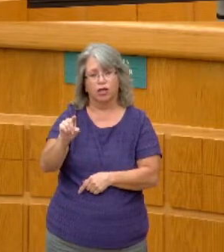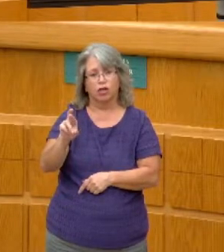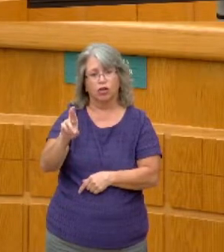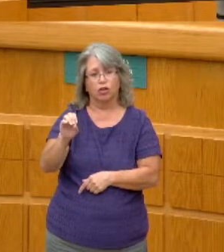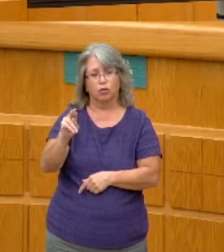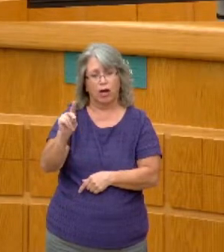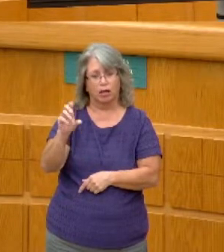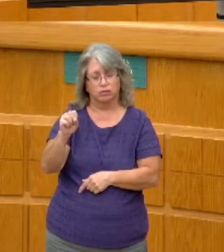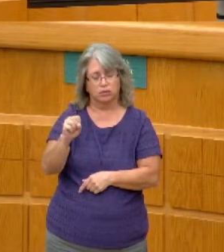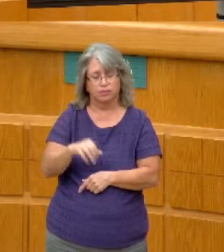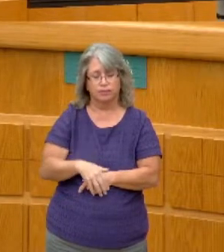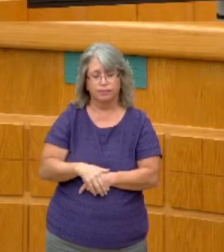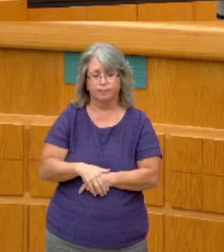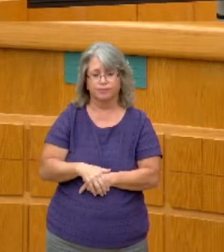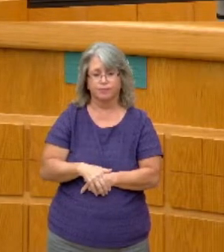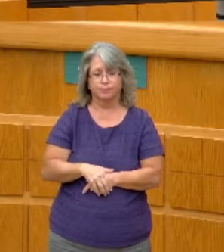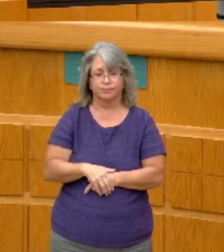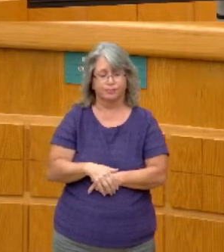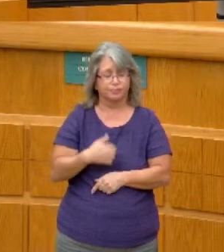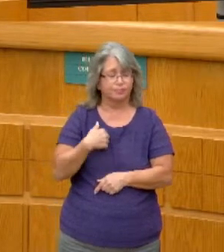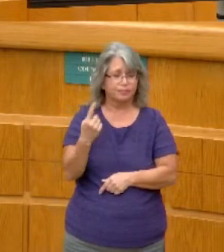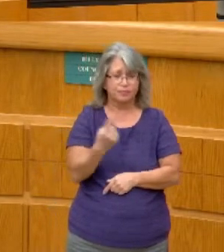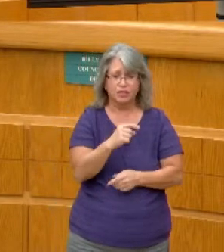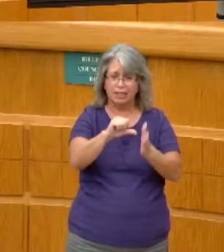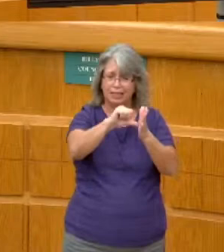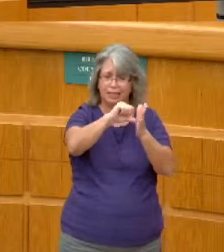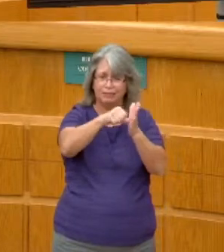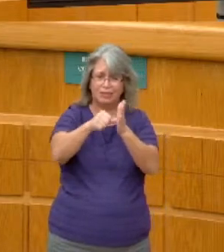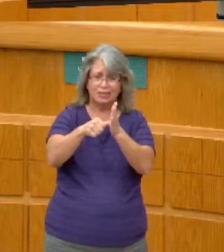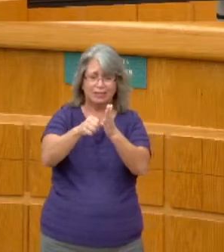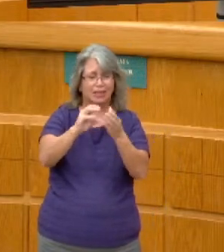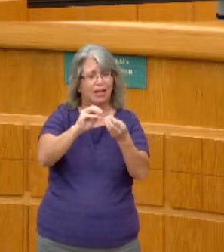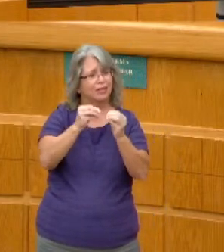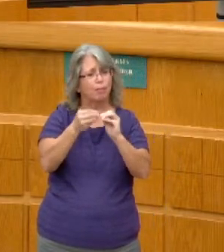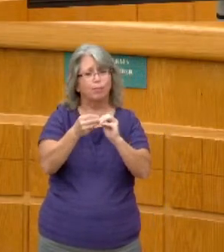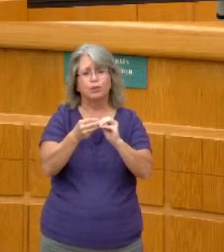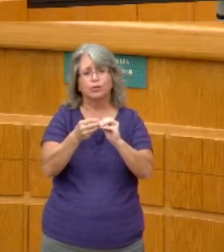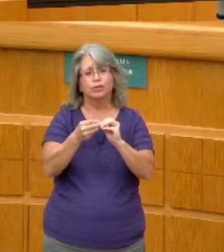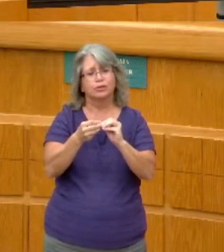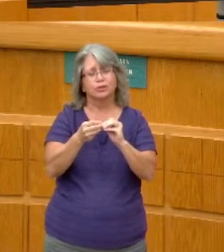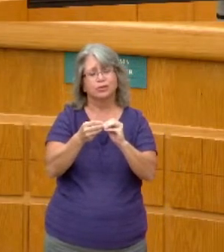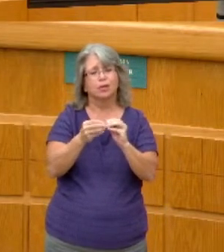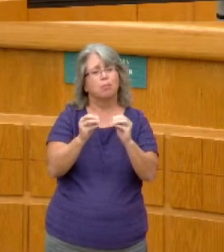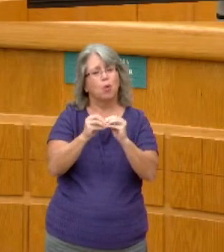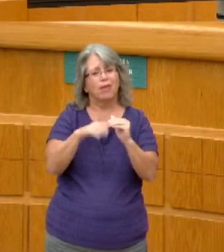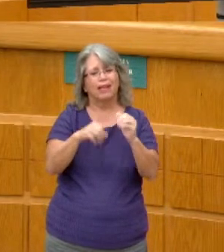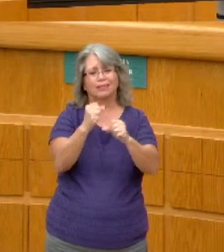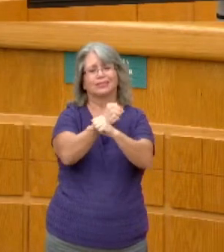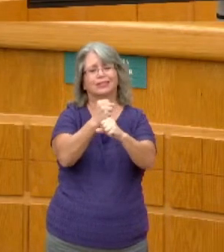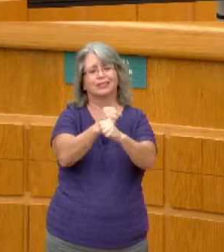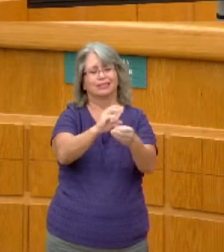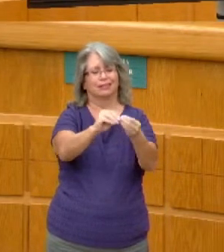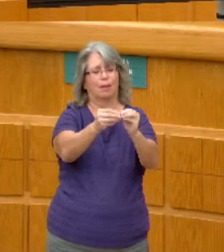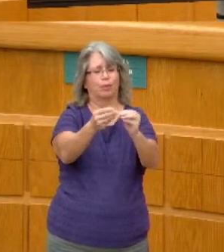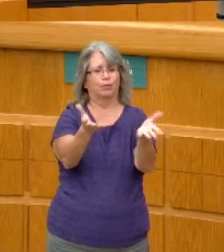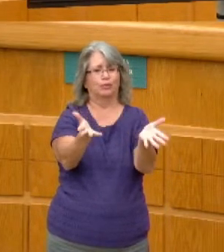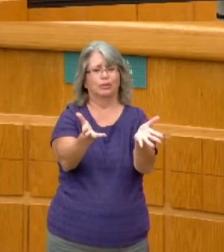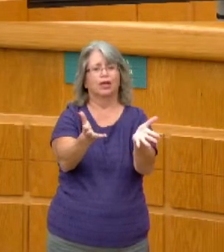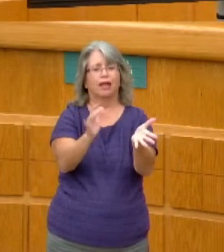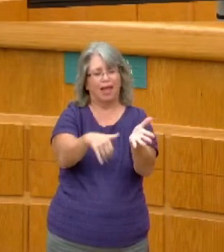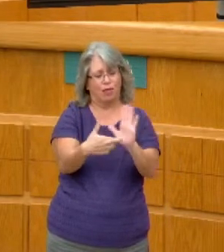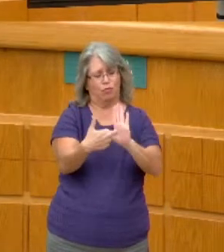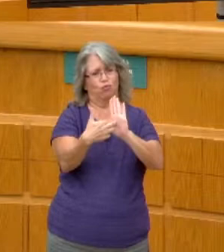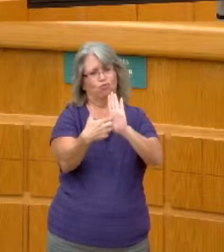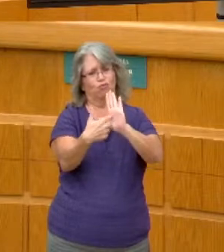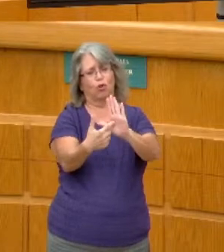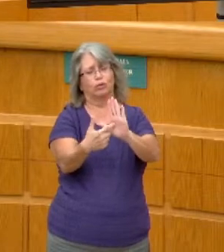these numbers are much more than just statistics. These represent people, individuals, whose loss